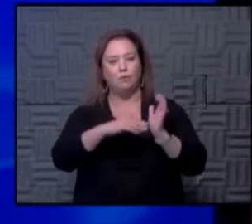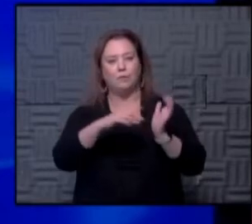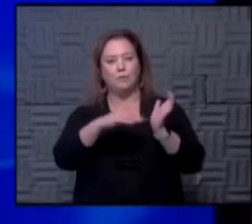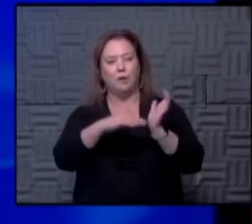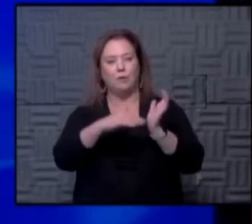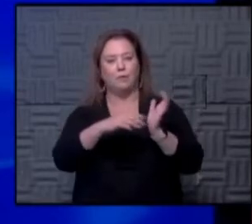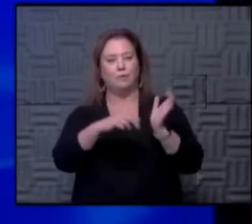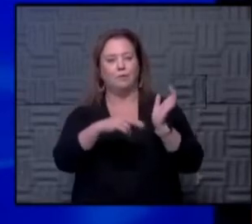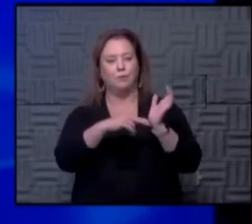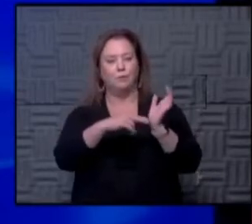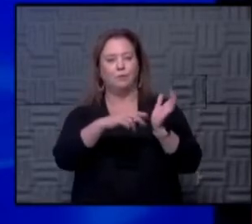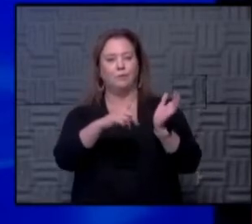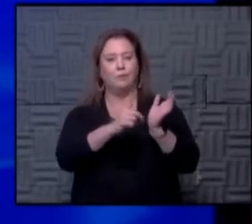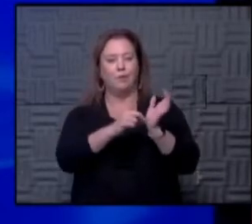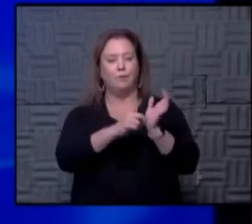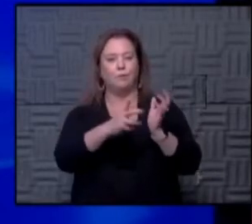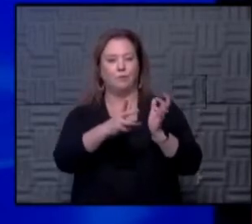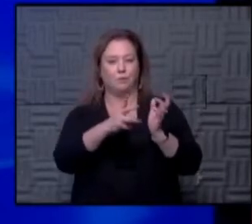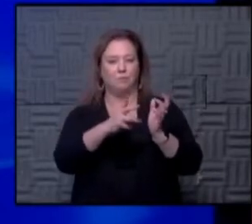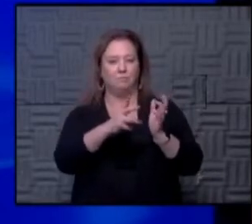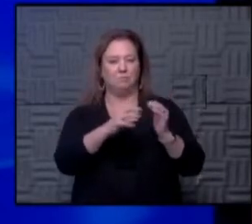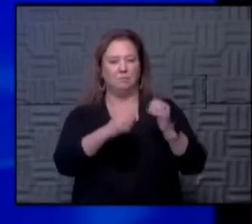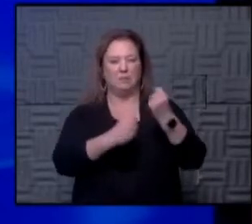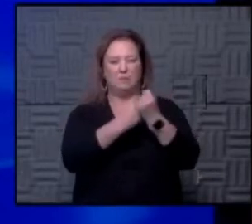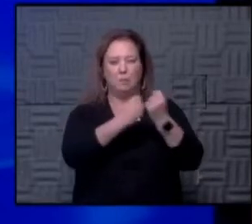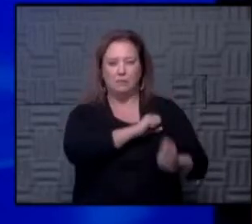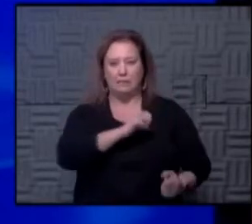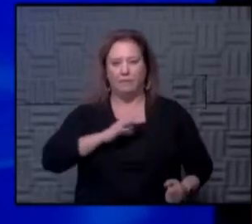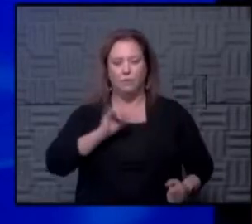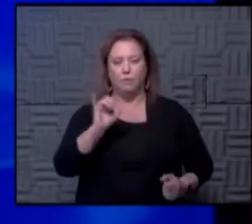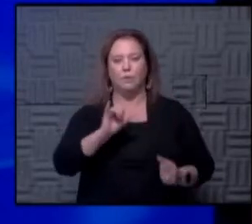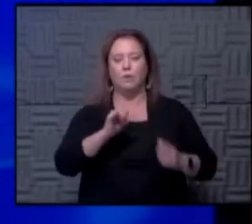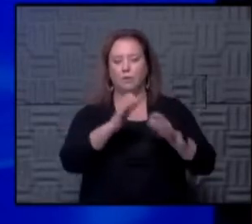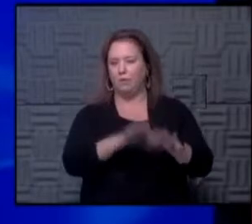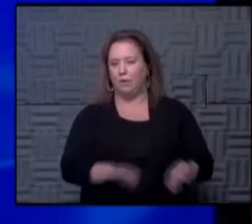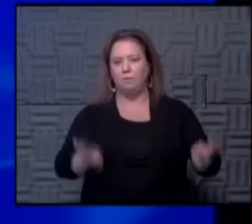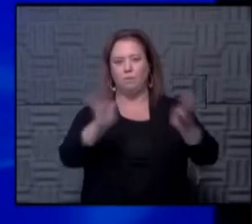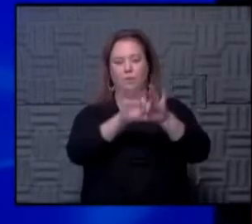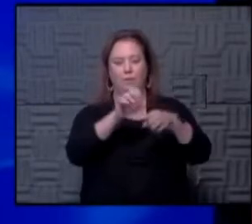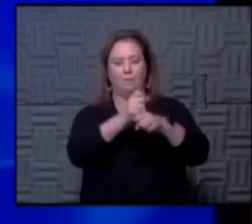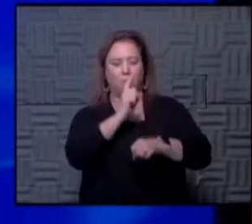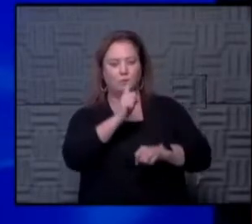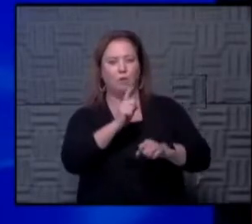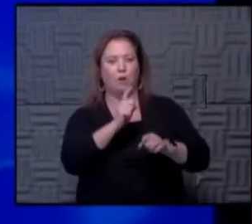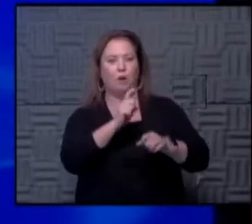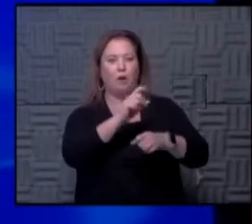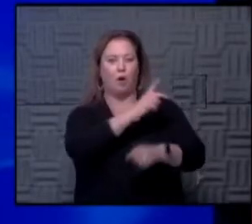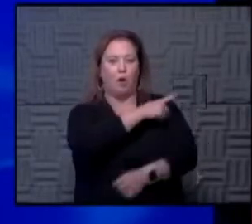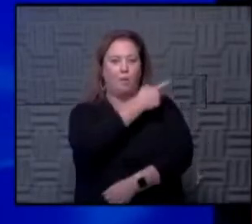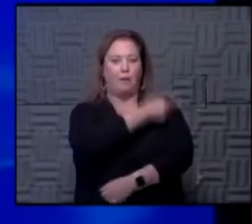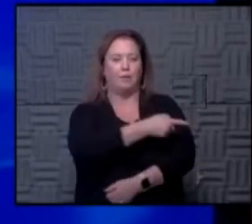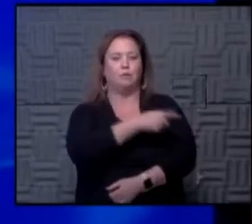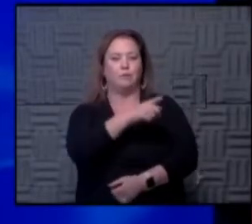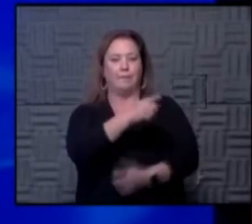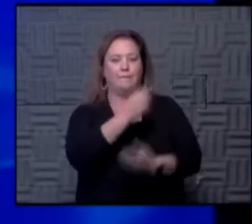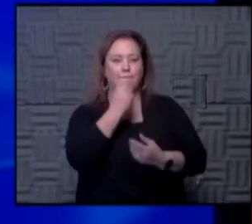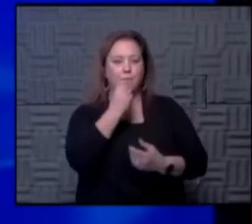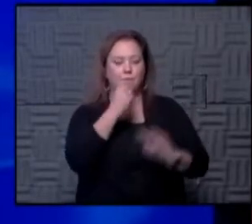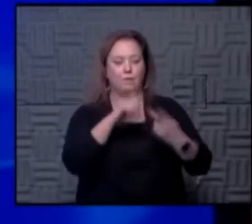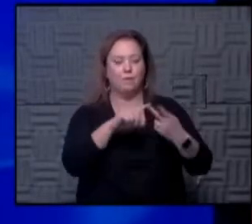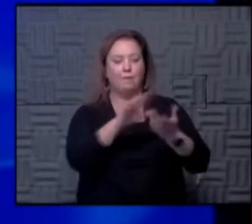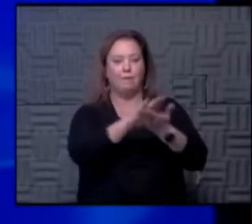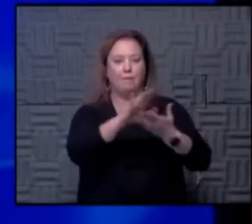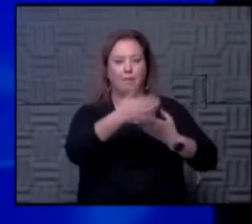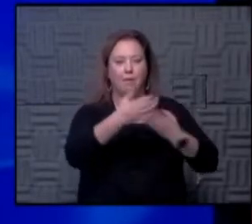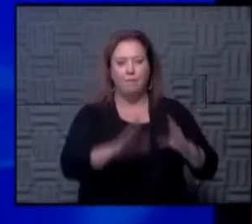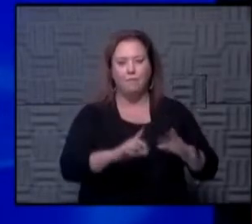There are a lot of support staff too, which are equally important, right? The people who help make sure that our patients have food or can clean our rooms and keep us safe.